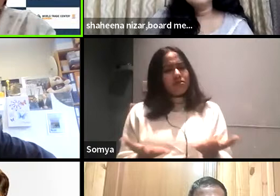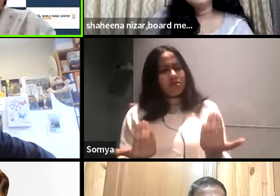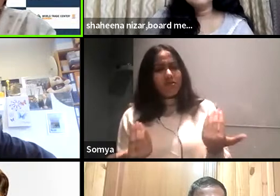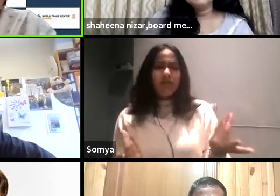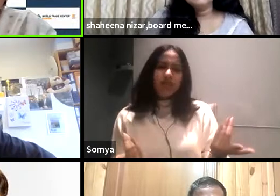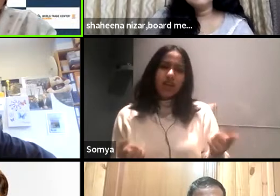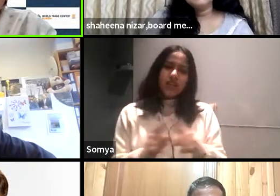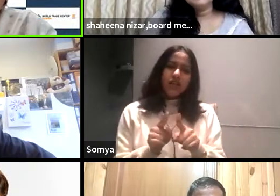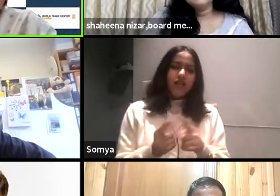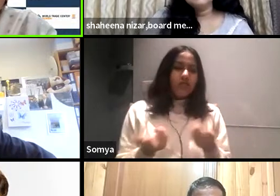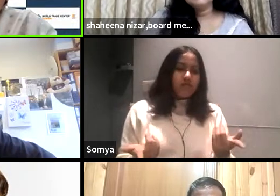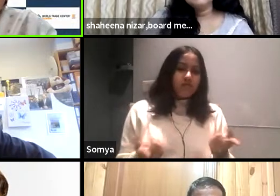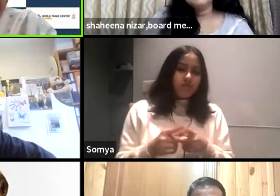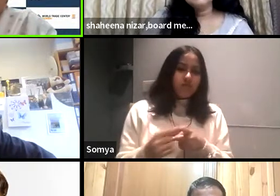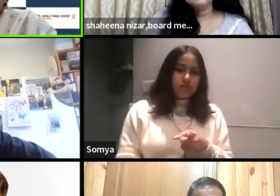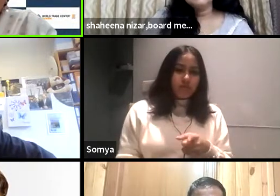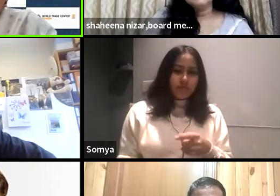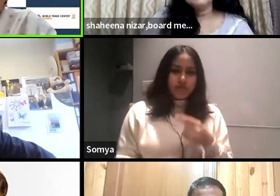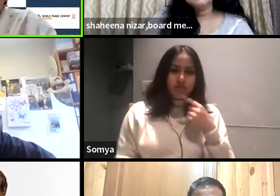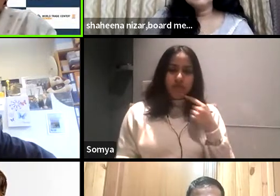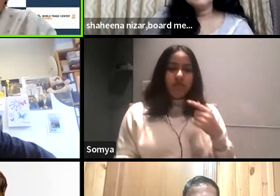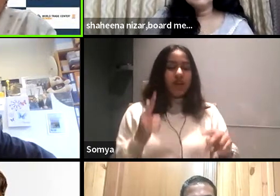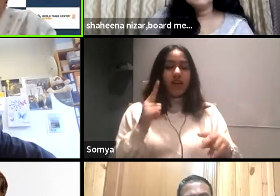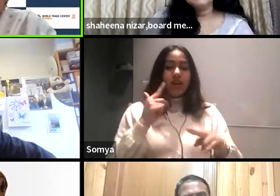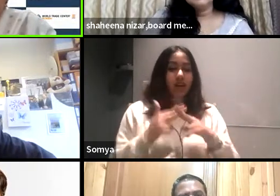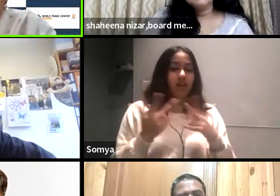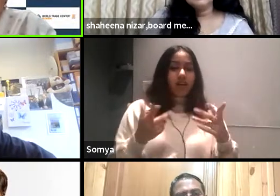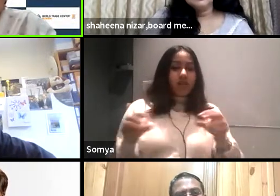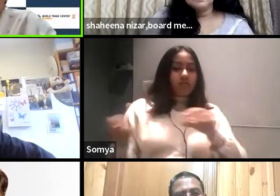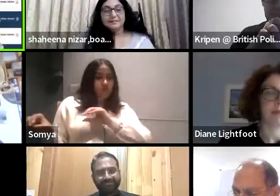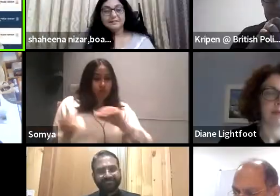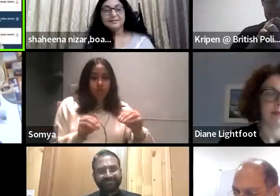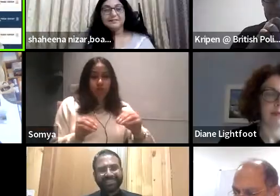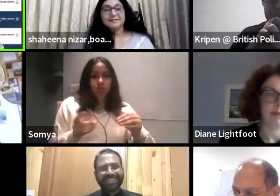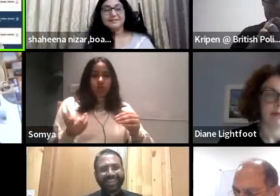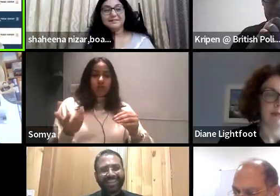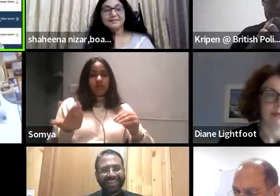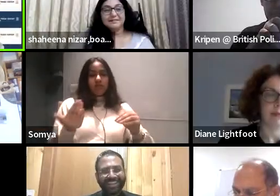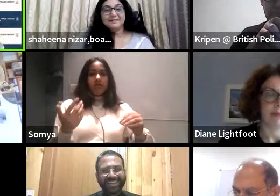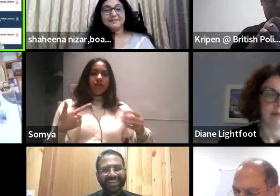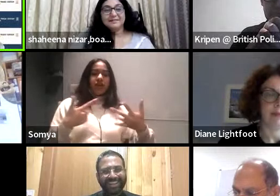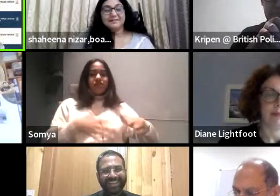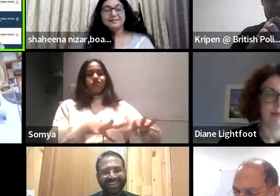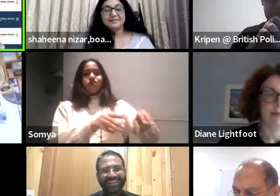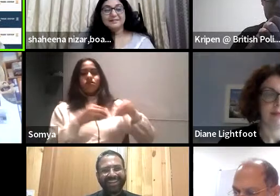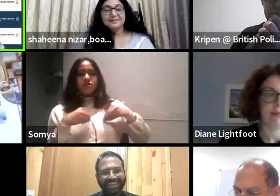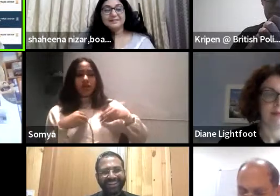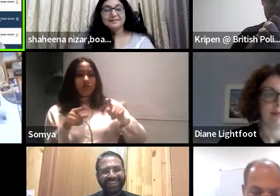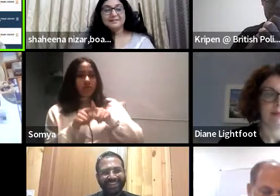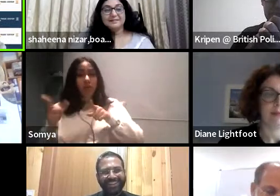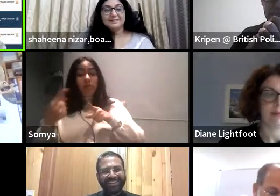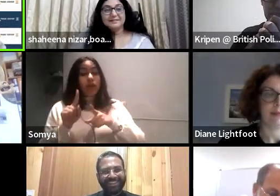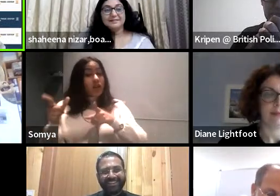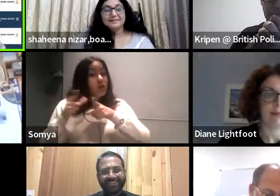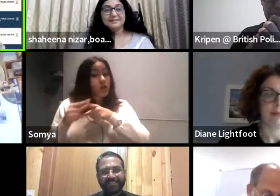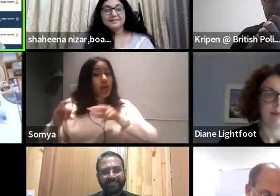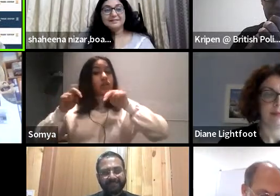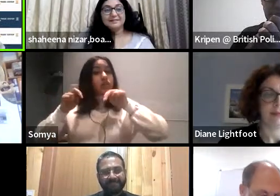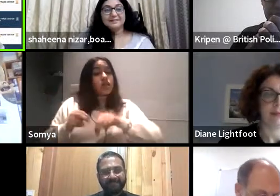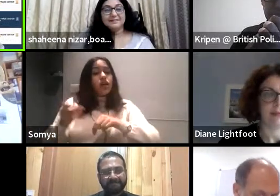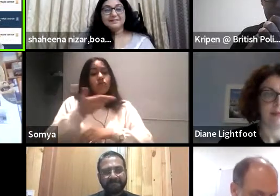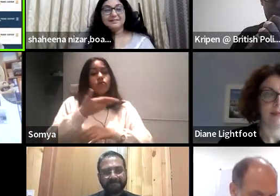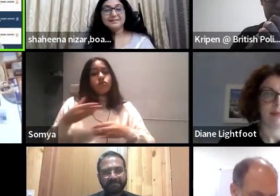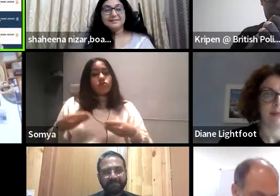granted. We take movement for granted, whereas they don't. So what they need really from